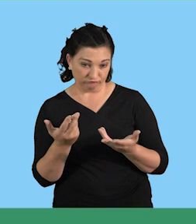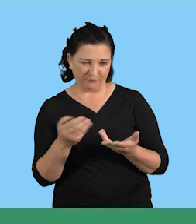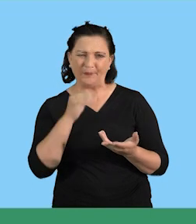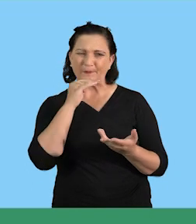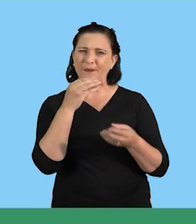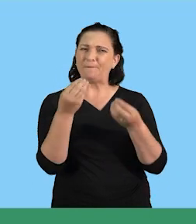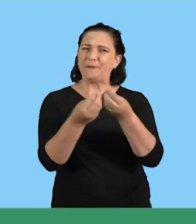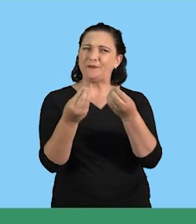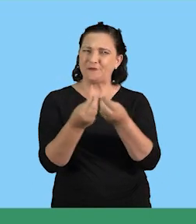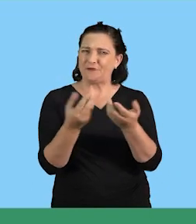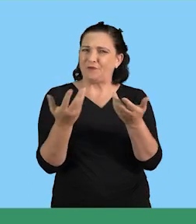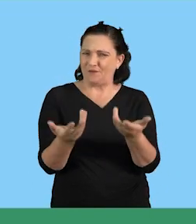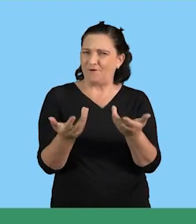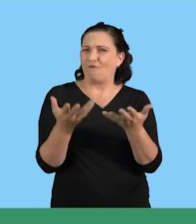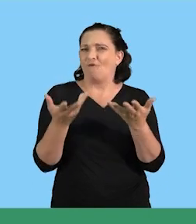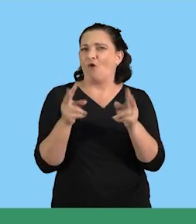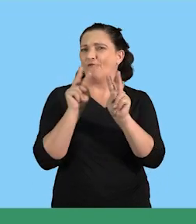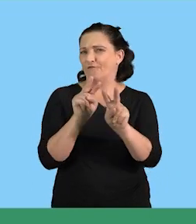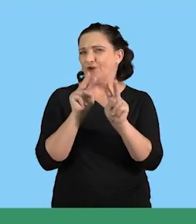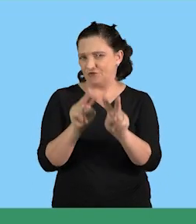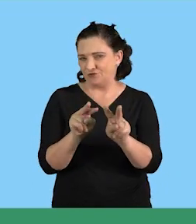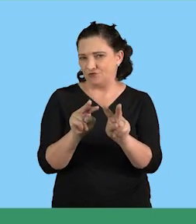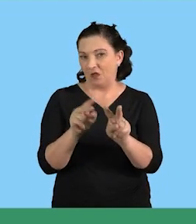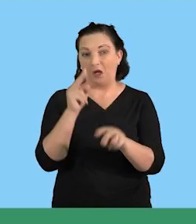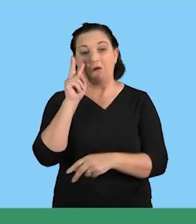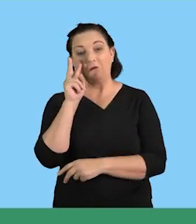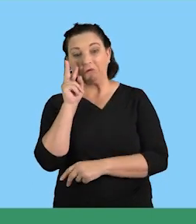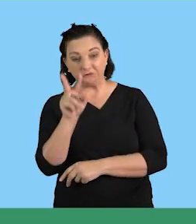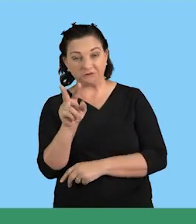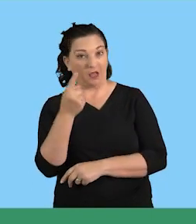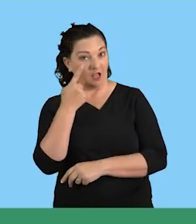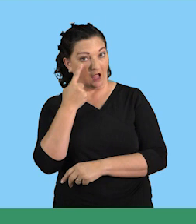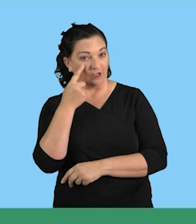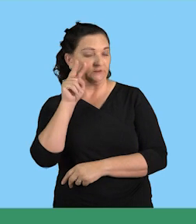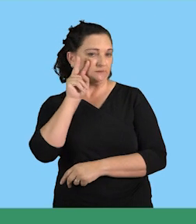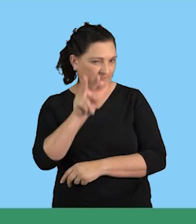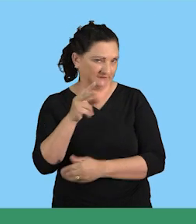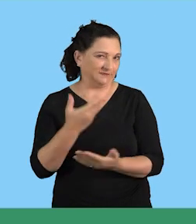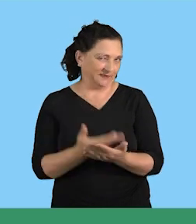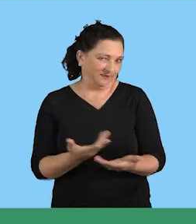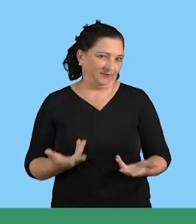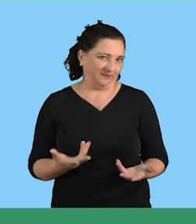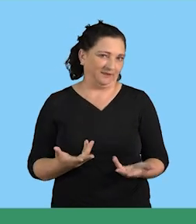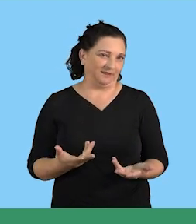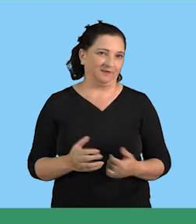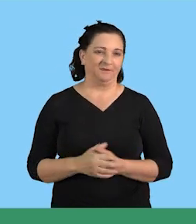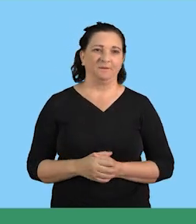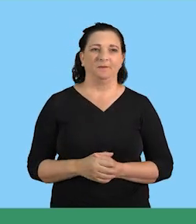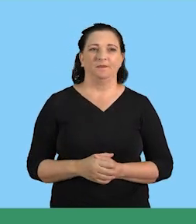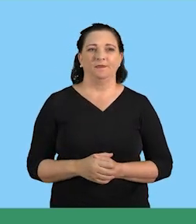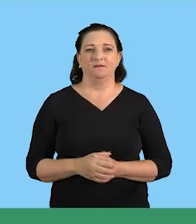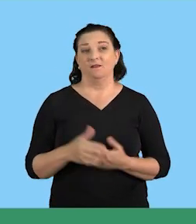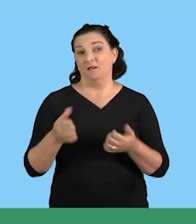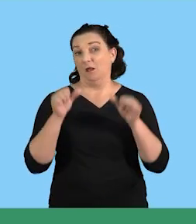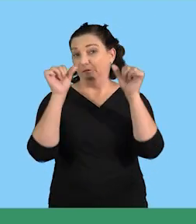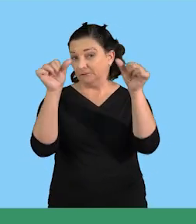are visual material. Don't forget, visual aid has to do with what you can see with your eyes. So visual aids are visual materials